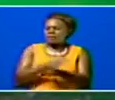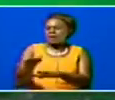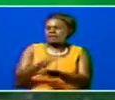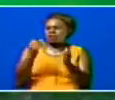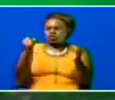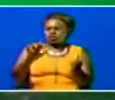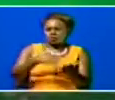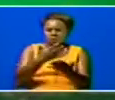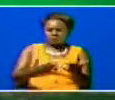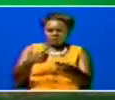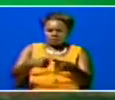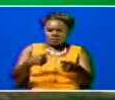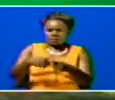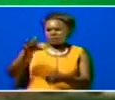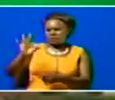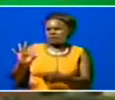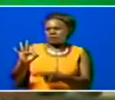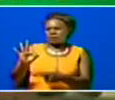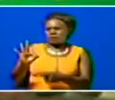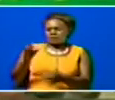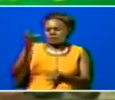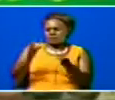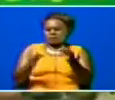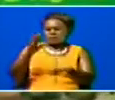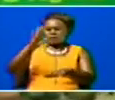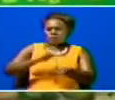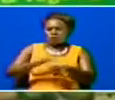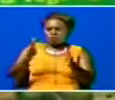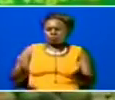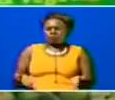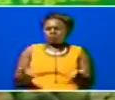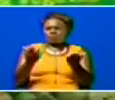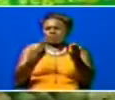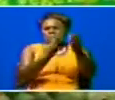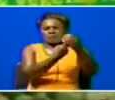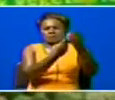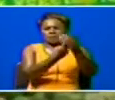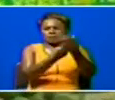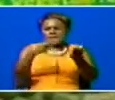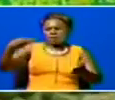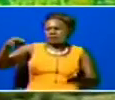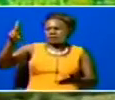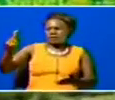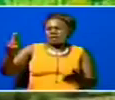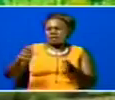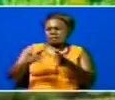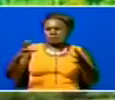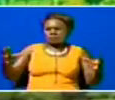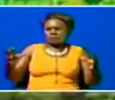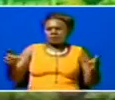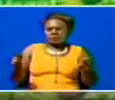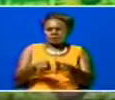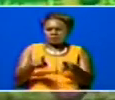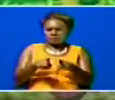network. In the next 3 years, the firm is set to rely heavily on enhanced supplier partnerships, human resource development initiatives